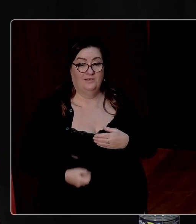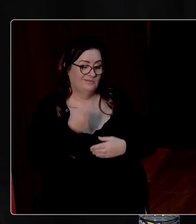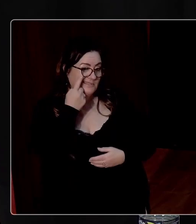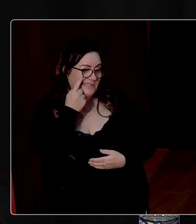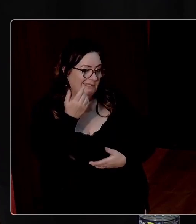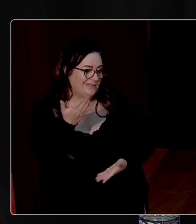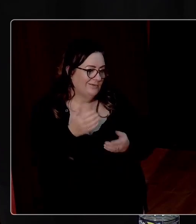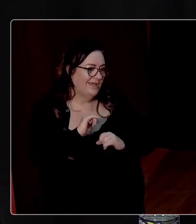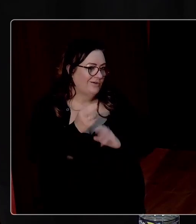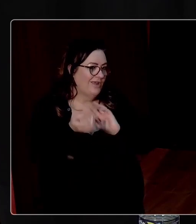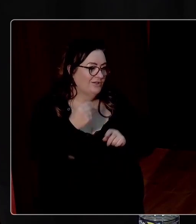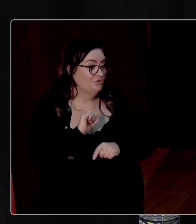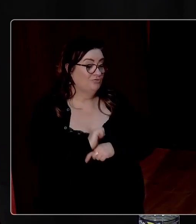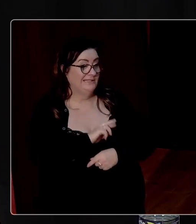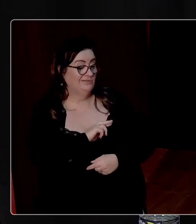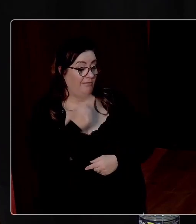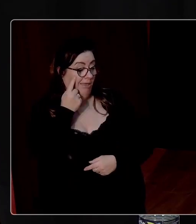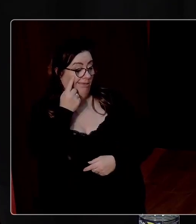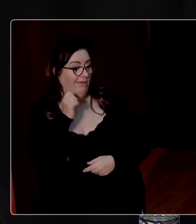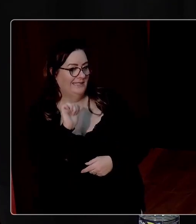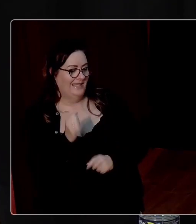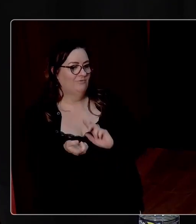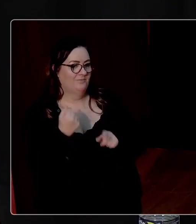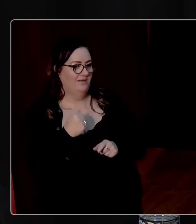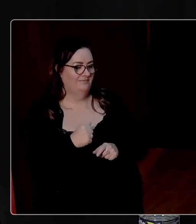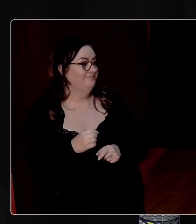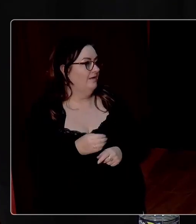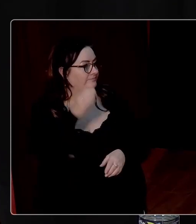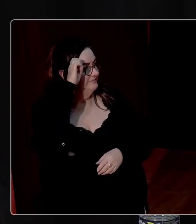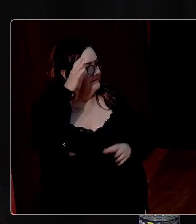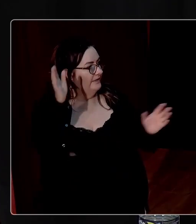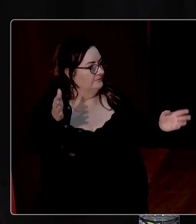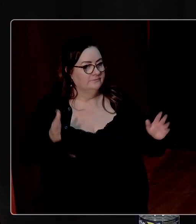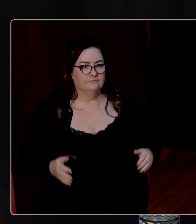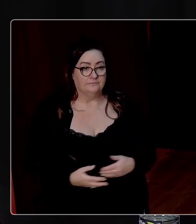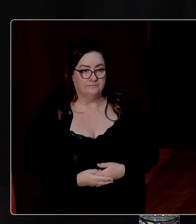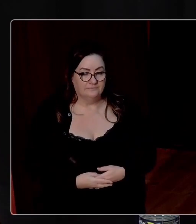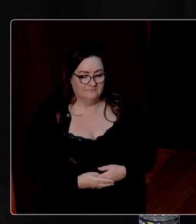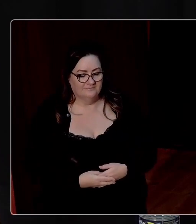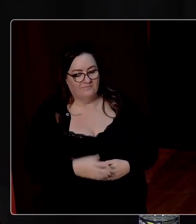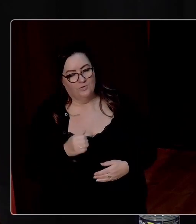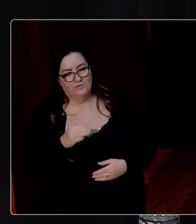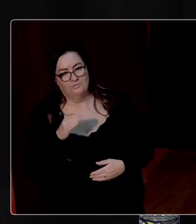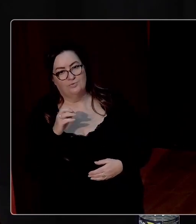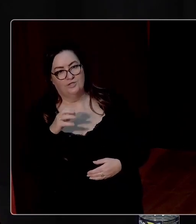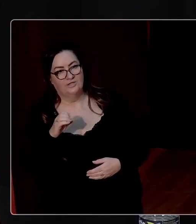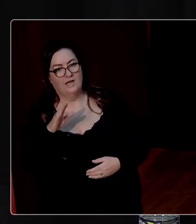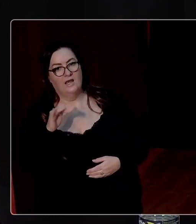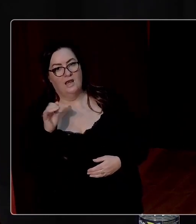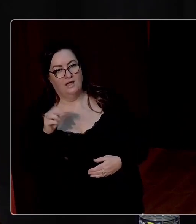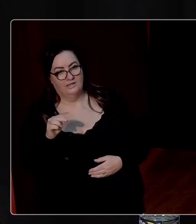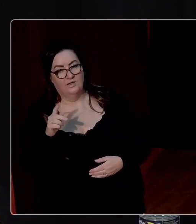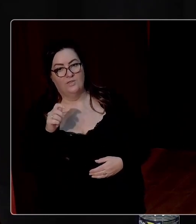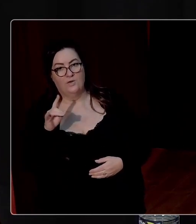what they would do. So she's testing them and they are responding in the way that she expected. Of course, Bridget Lyons Thornton does get